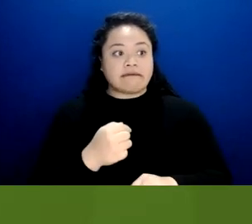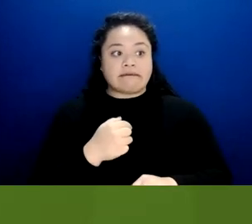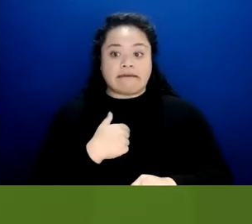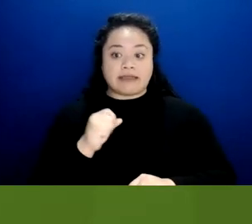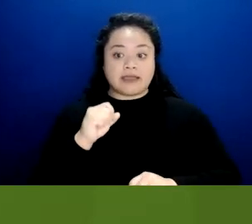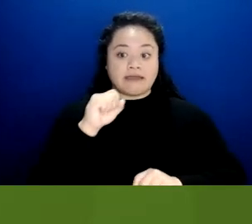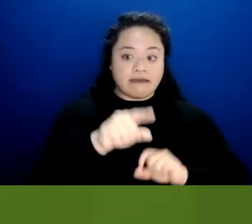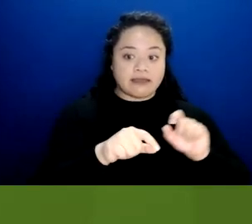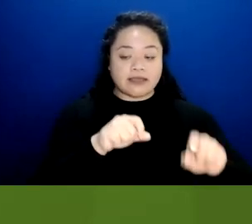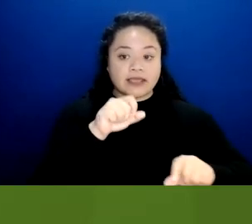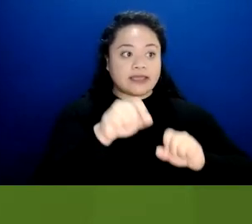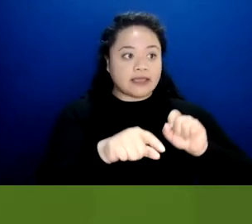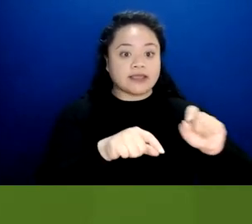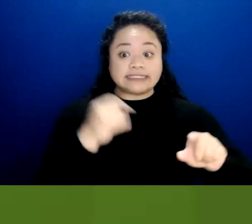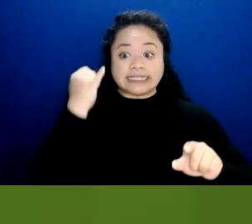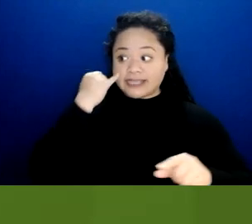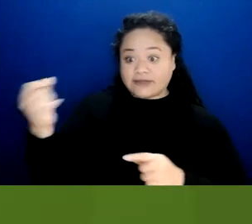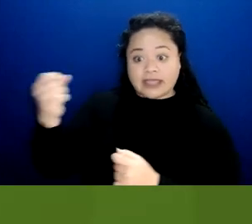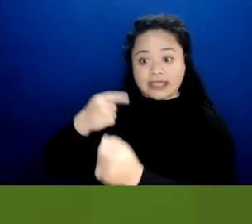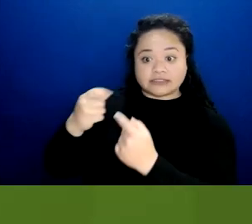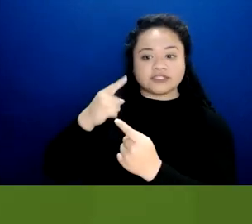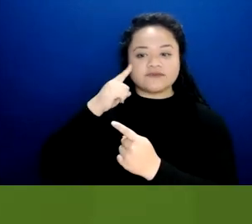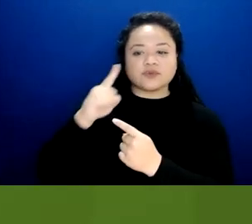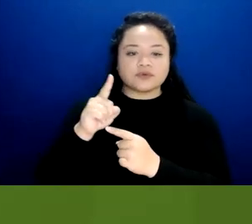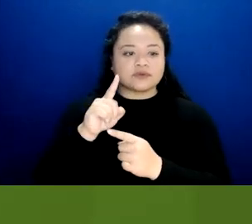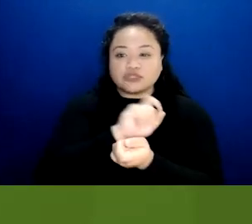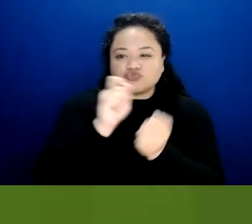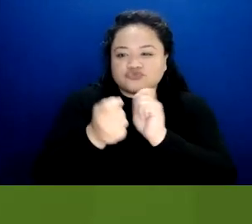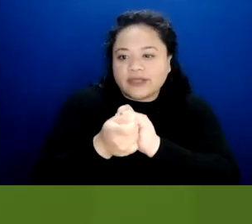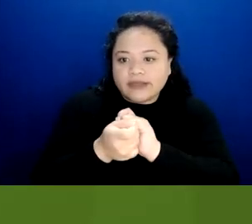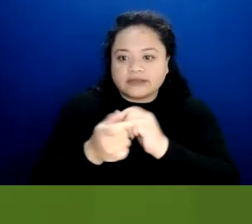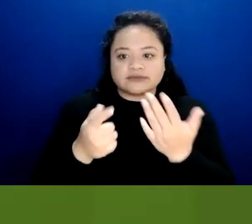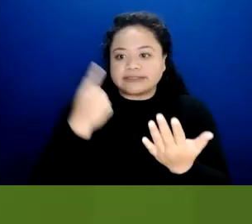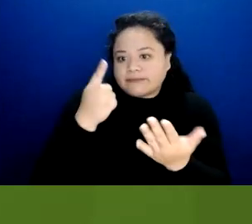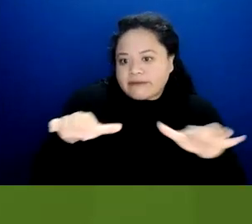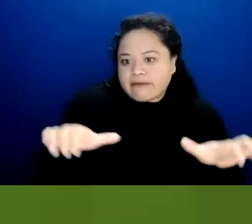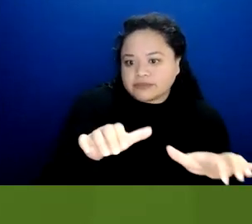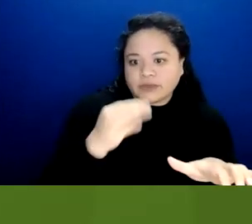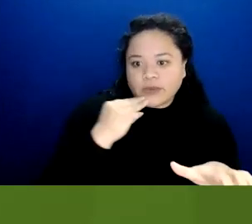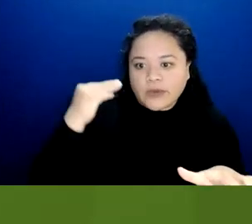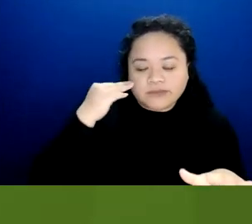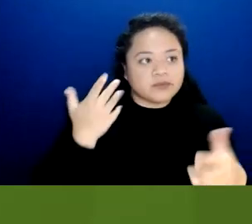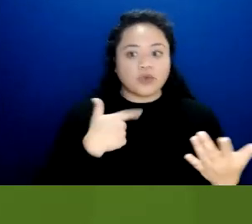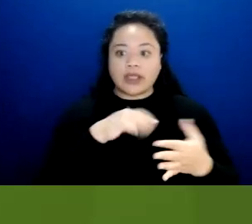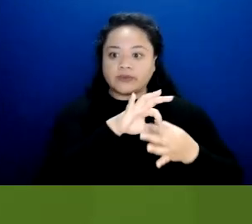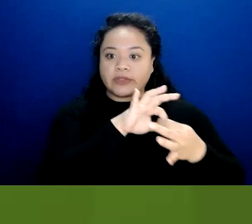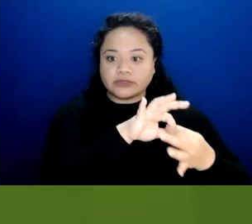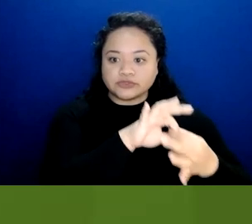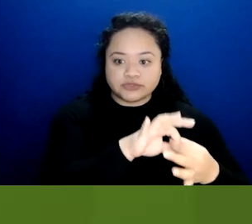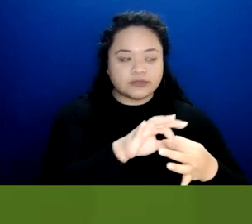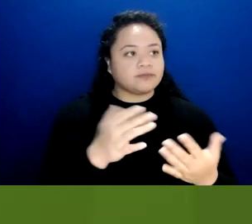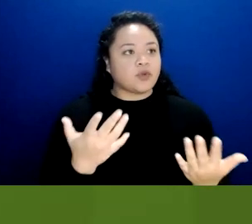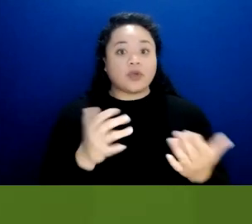would really positively, if you're being asked to change a practice at home or a practice in a relationship or the way that we show up in